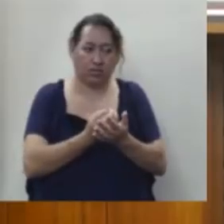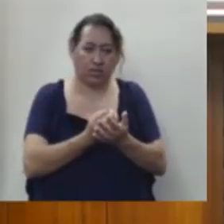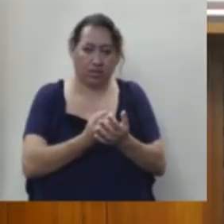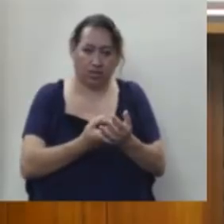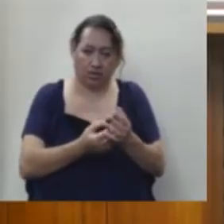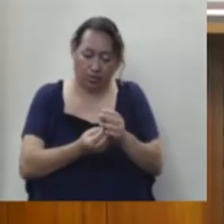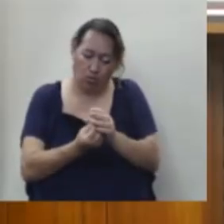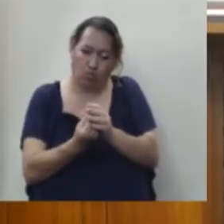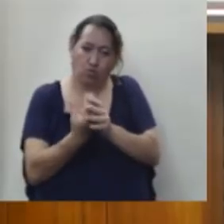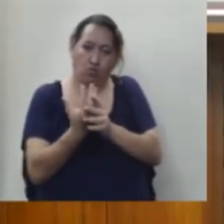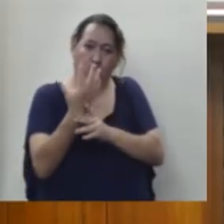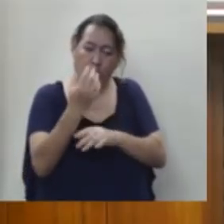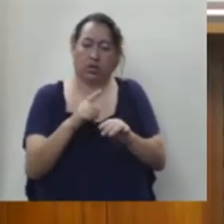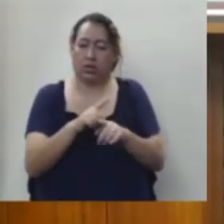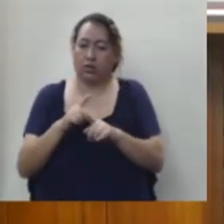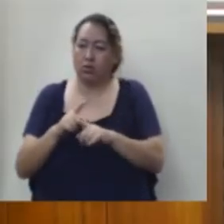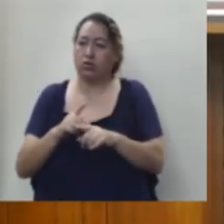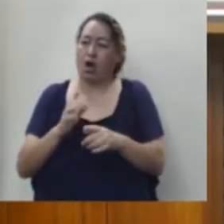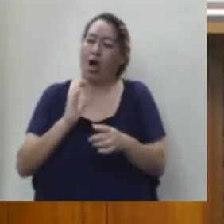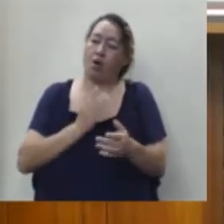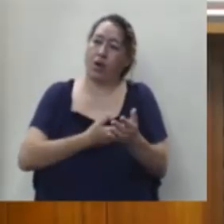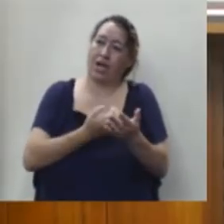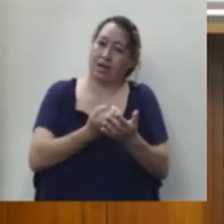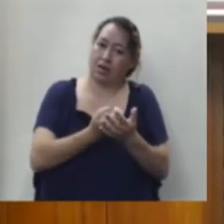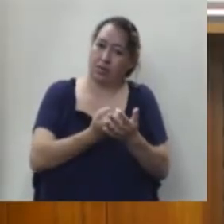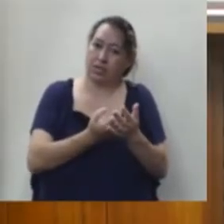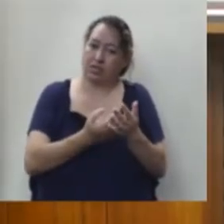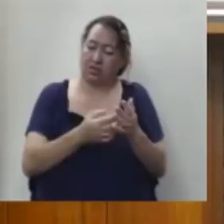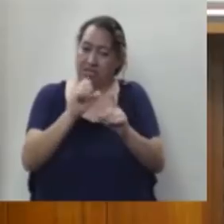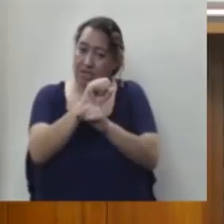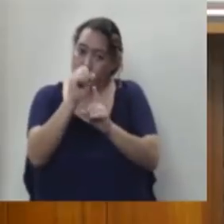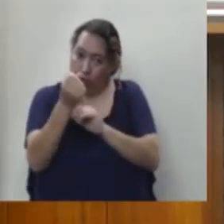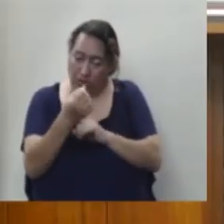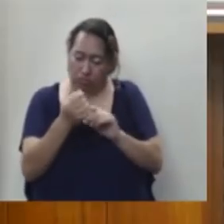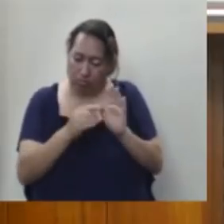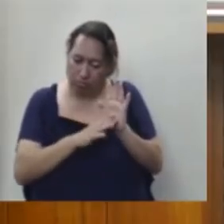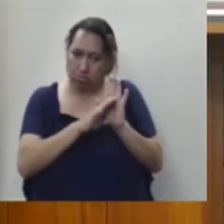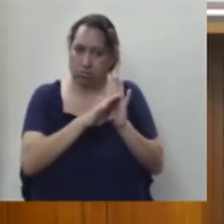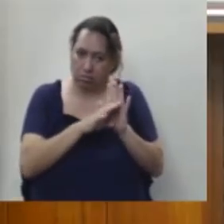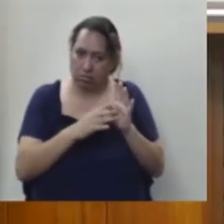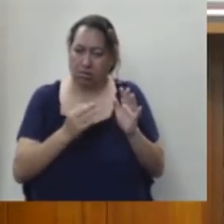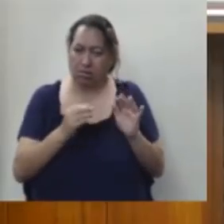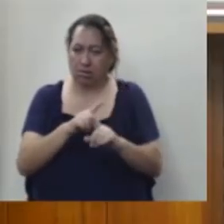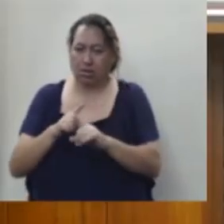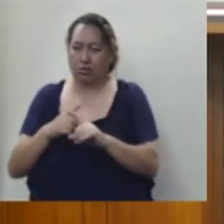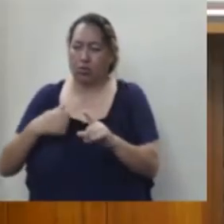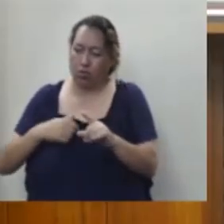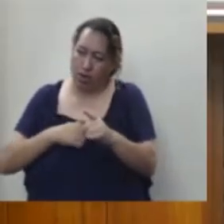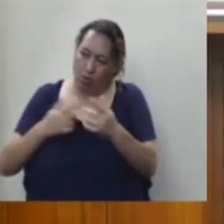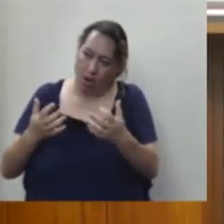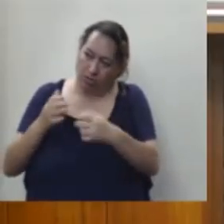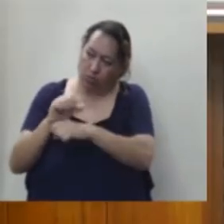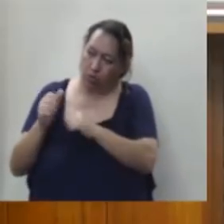economic situation. Our plan is also to work closely with our private sector to make sure